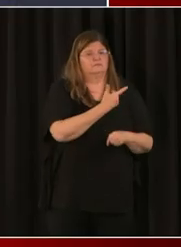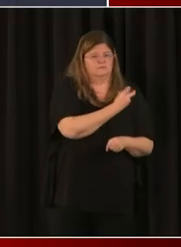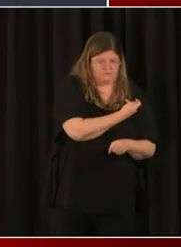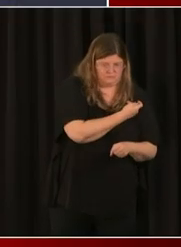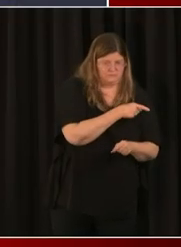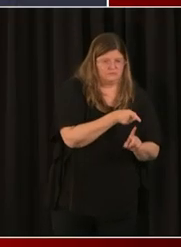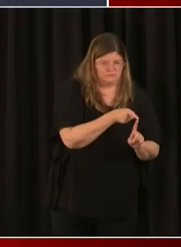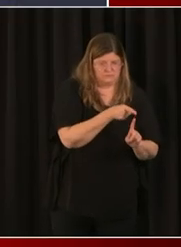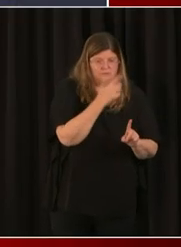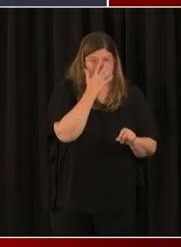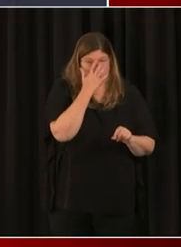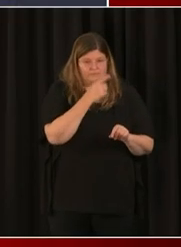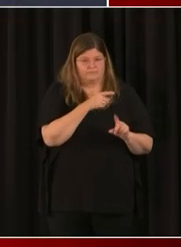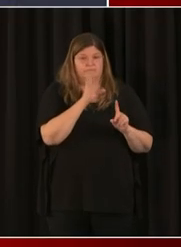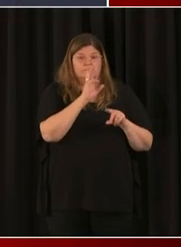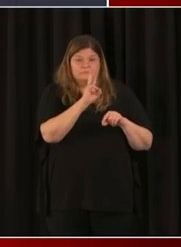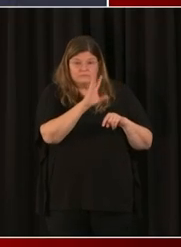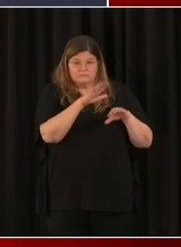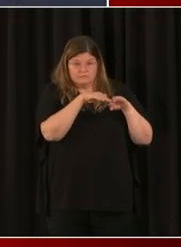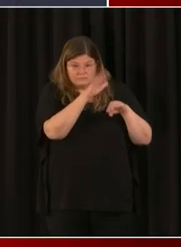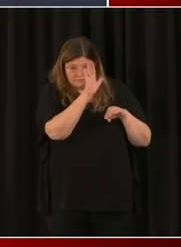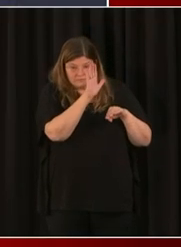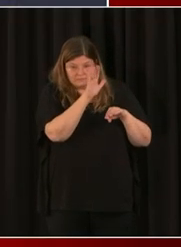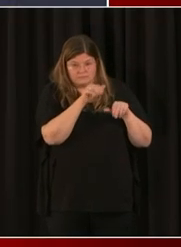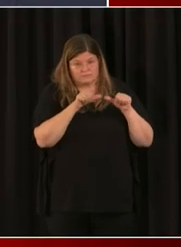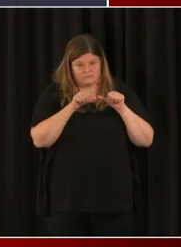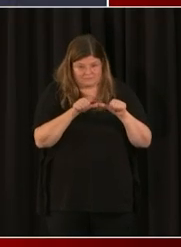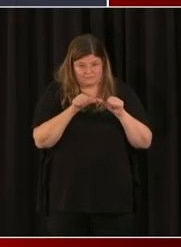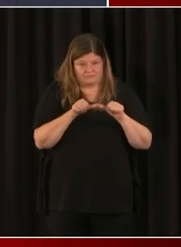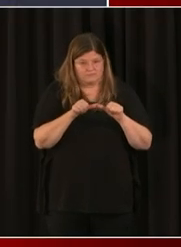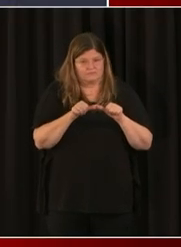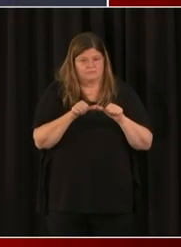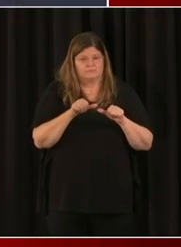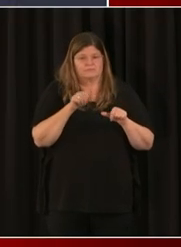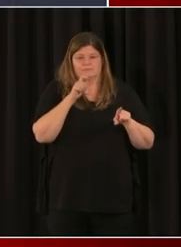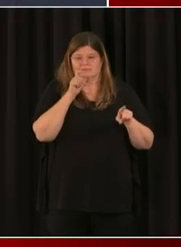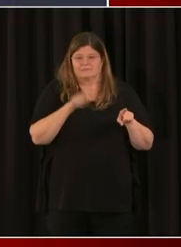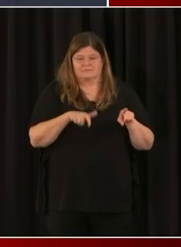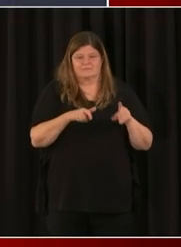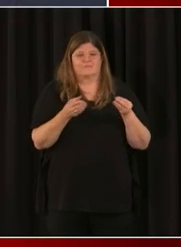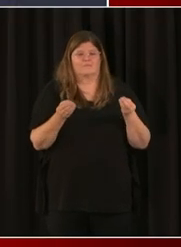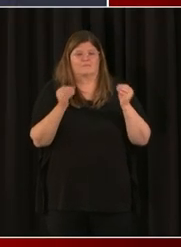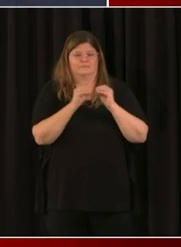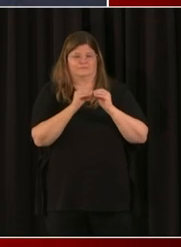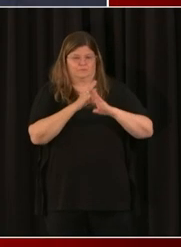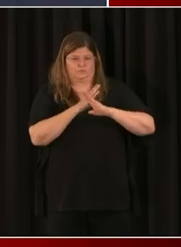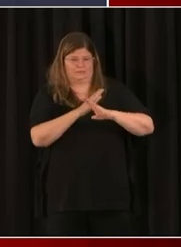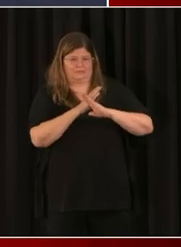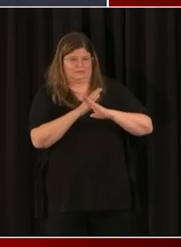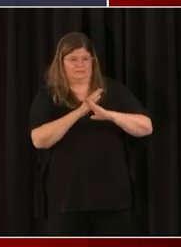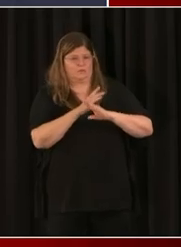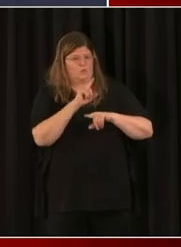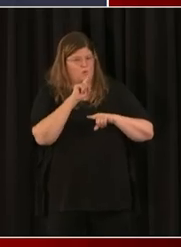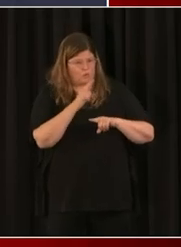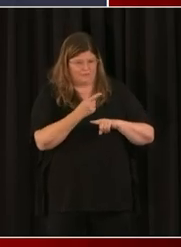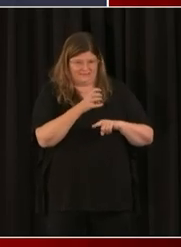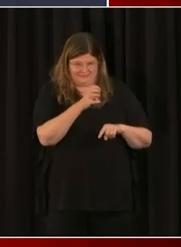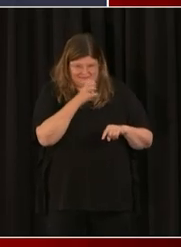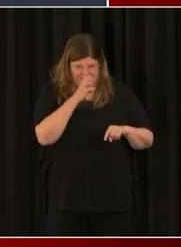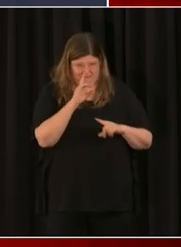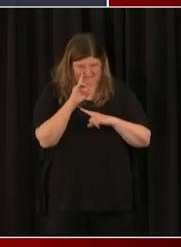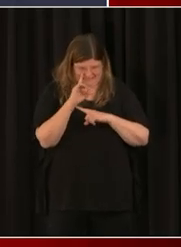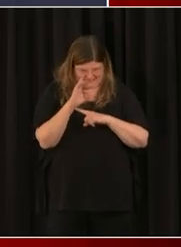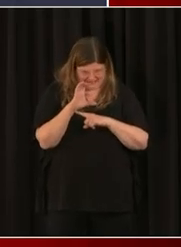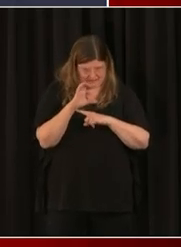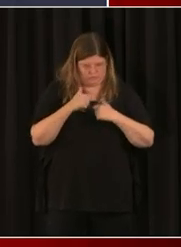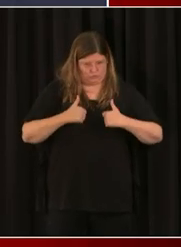the populations who are 65 years and older, chronic medical conditions, we will need to be more restrictive to DC residents